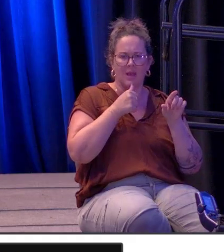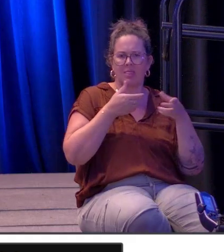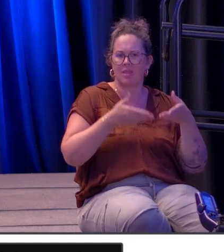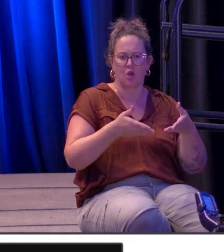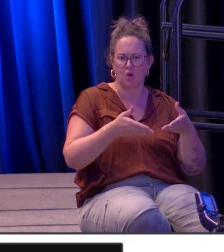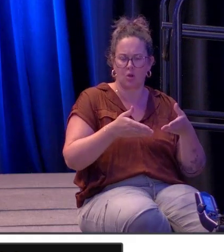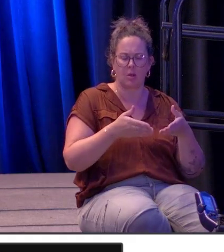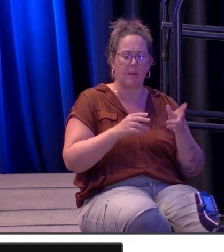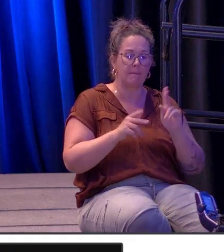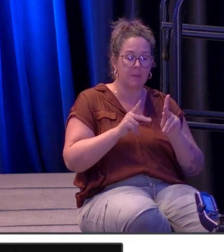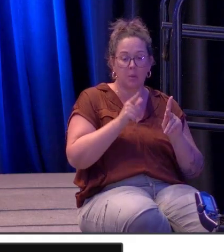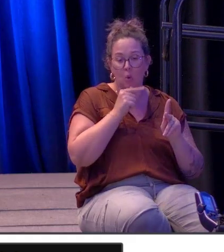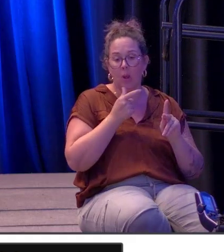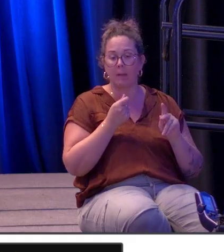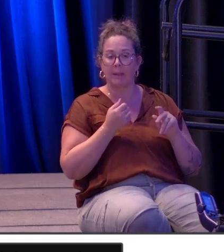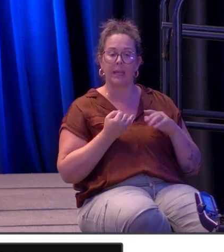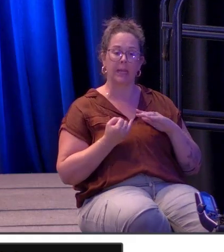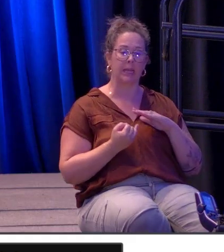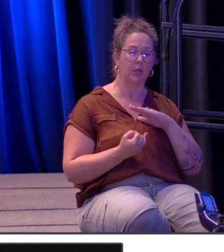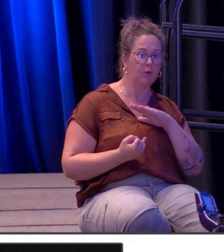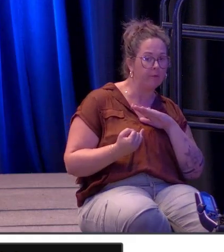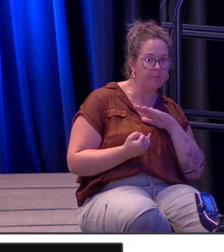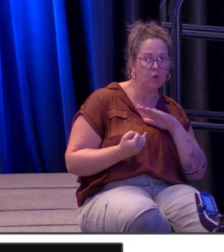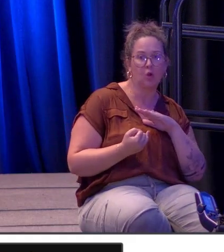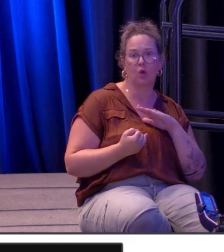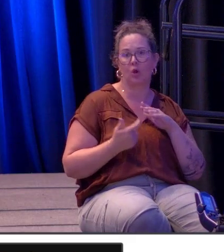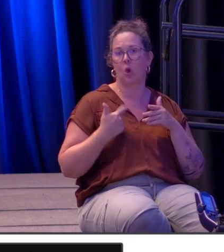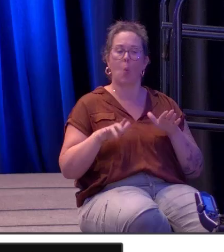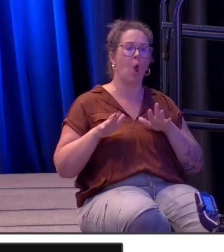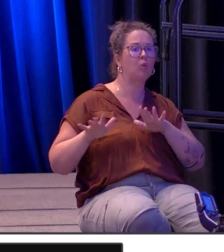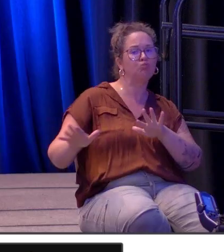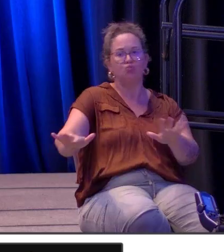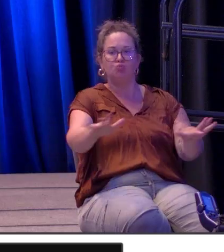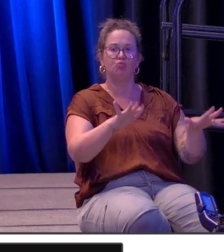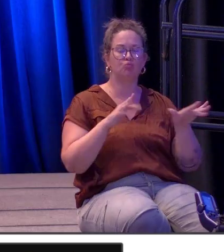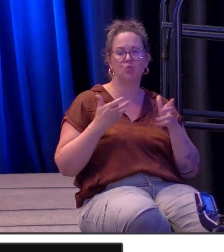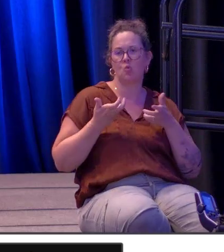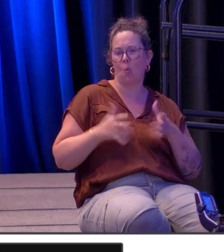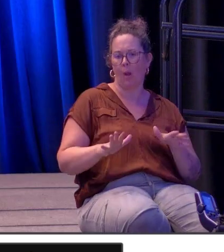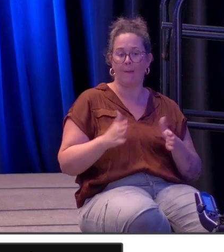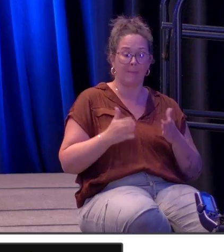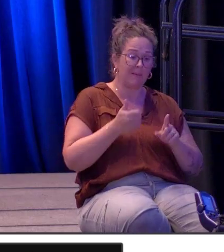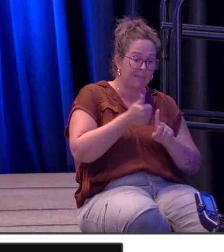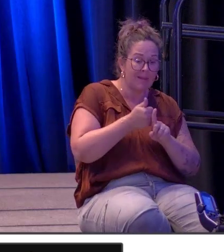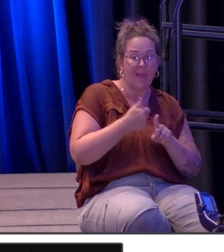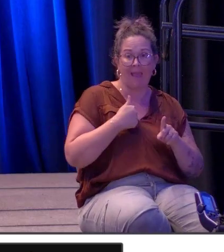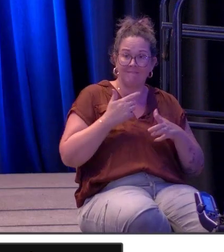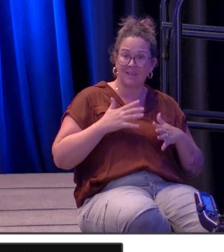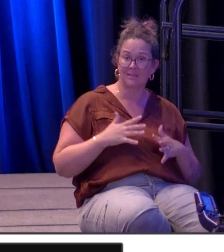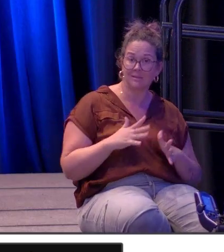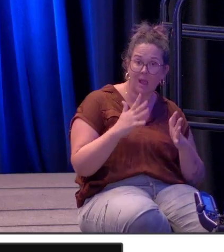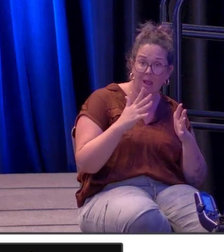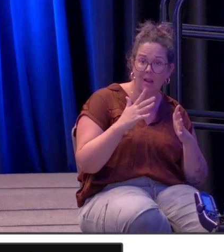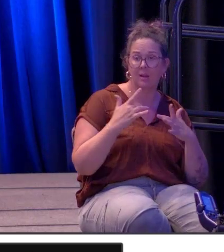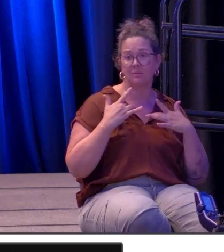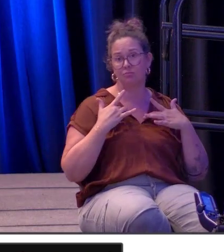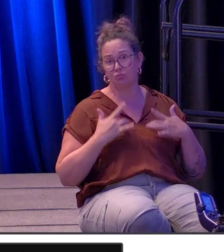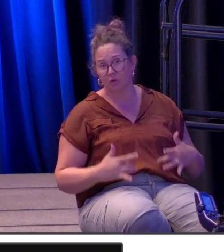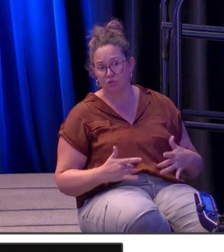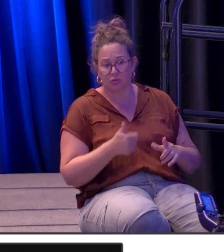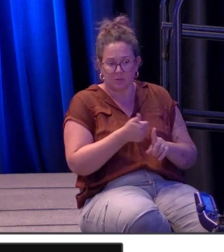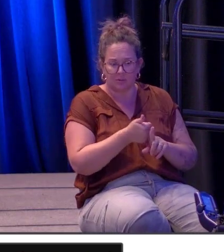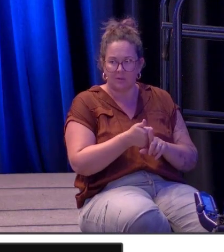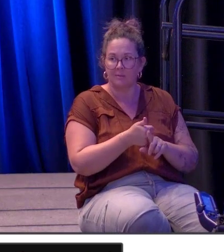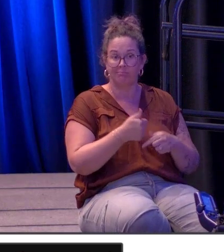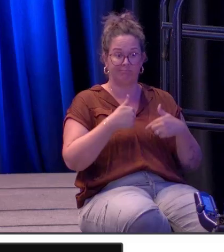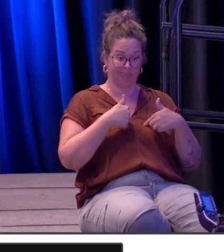social butterflies and that have, anxiety or depression. And as someone